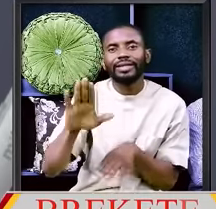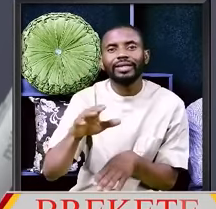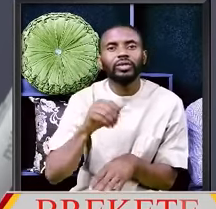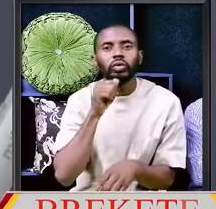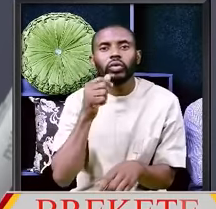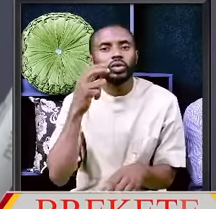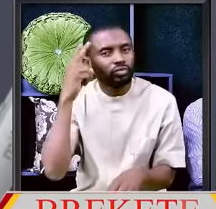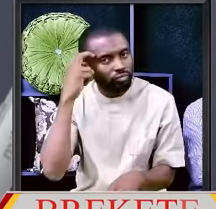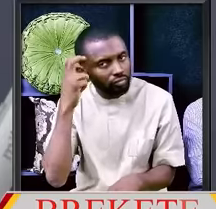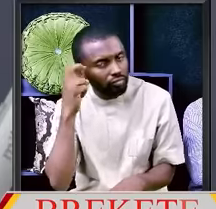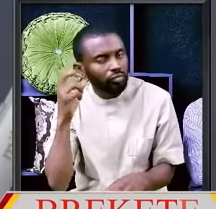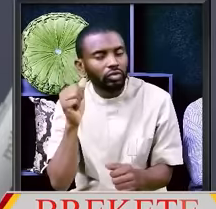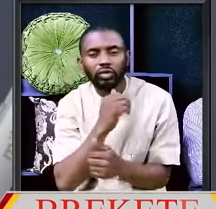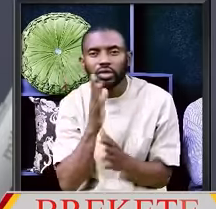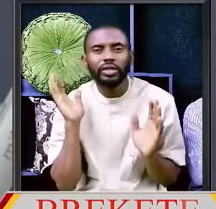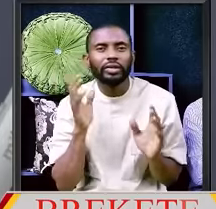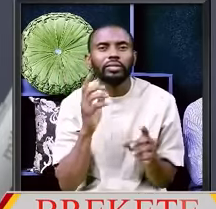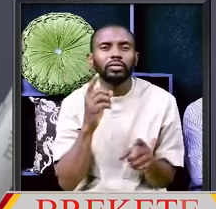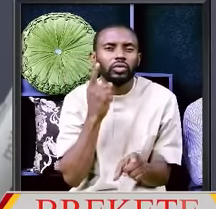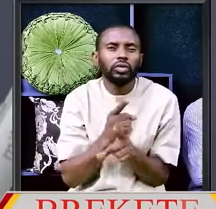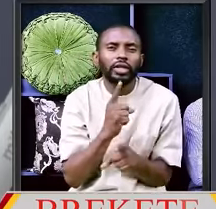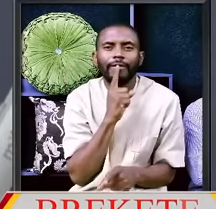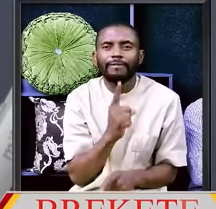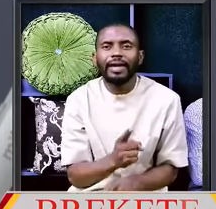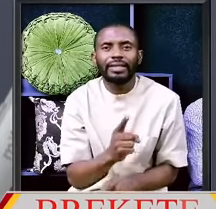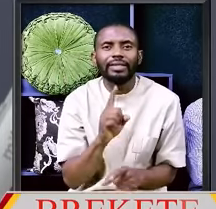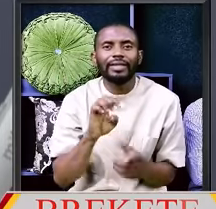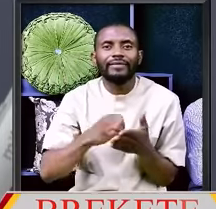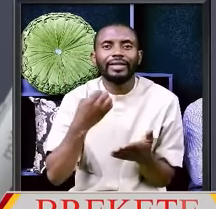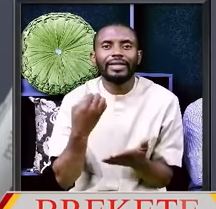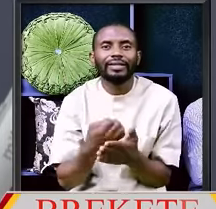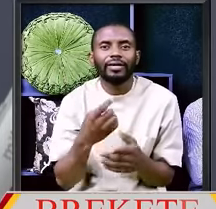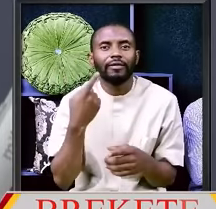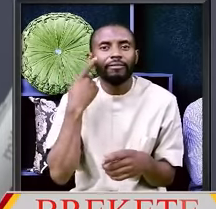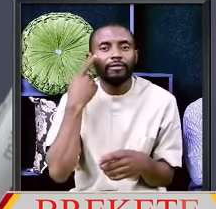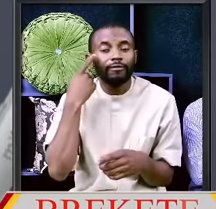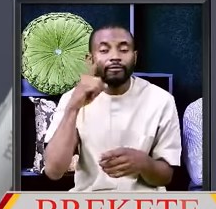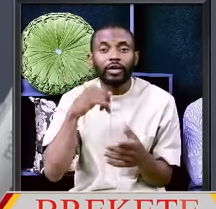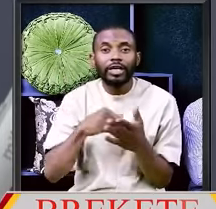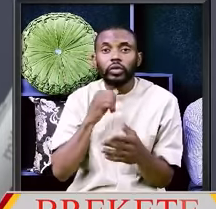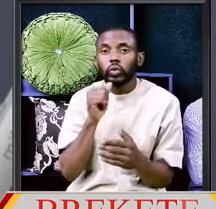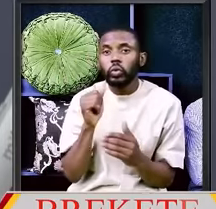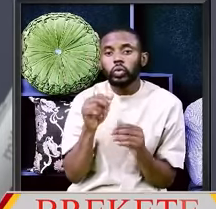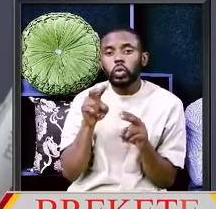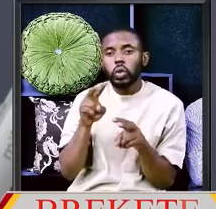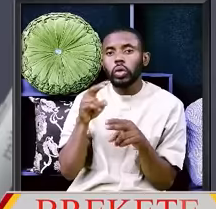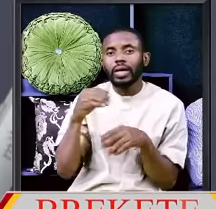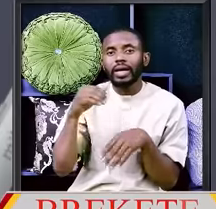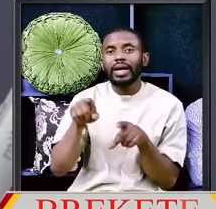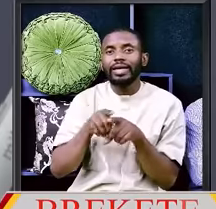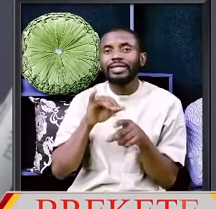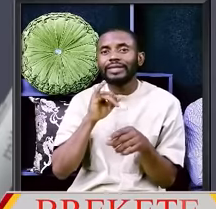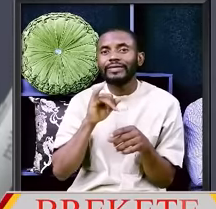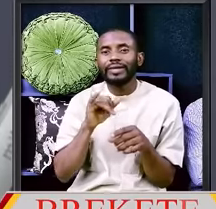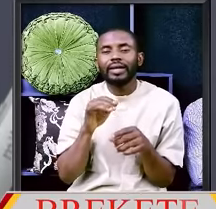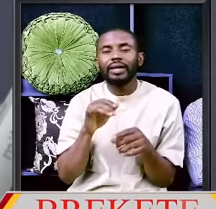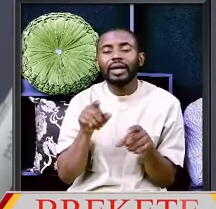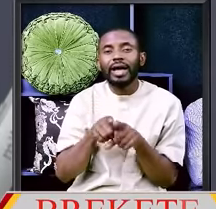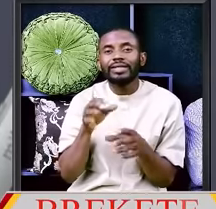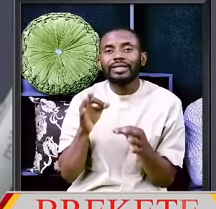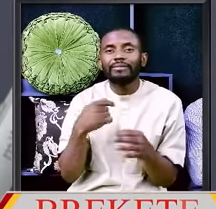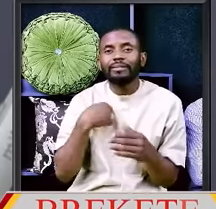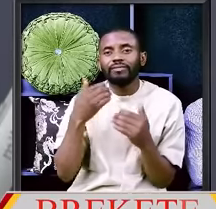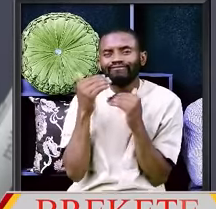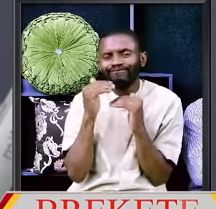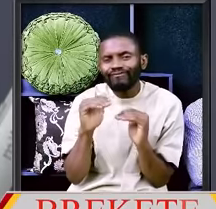with the facts on ground. But for it not to look as if I am restricting you to a corner, please flow.